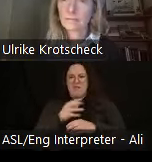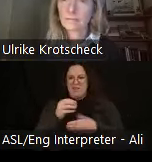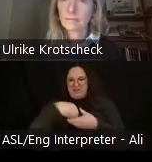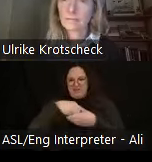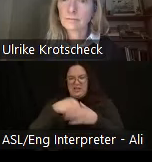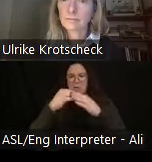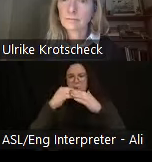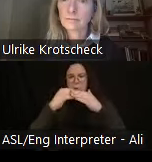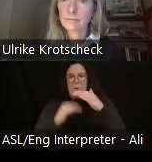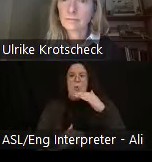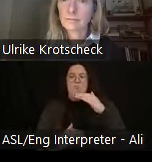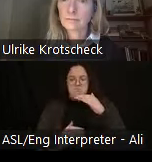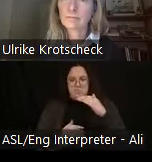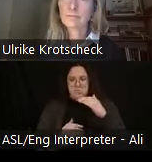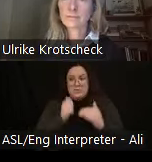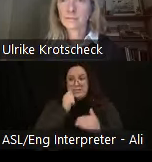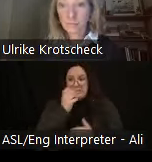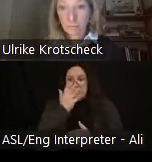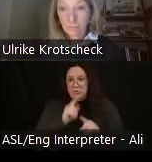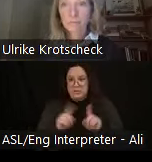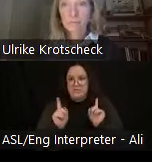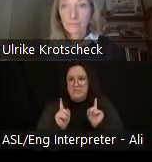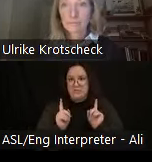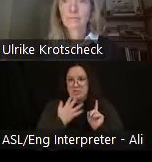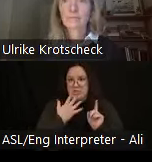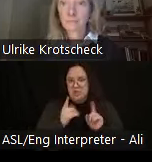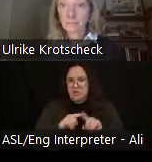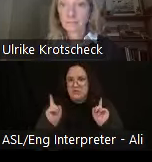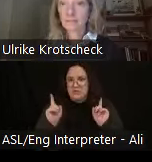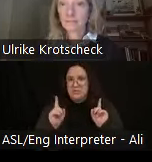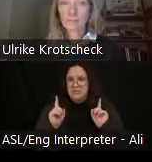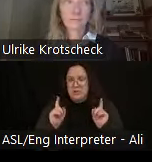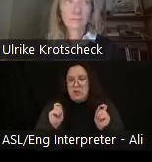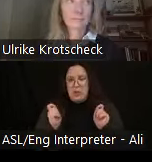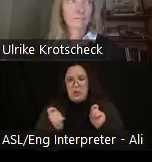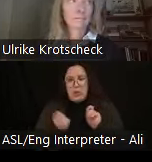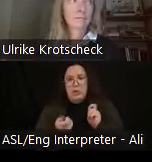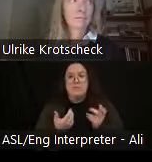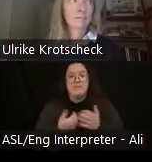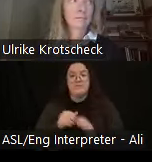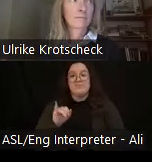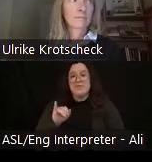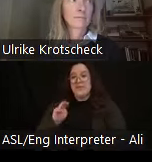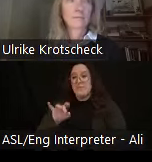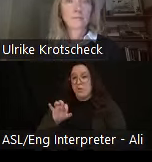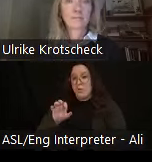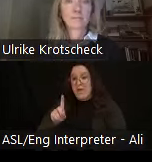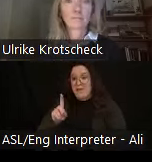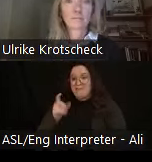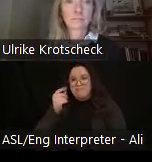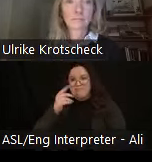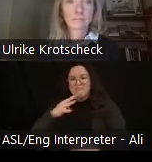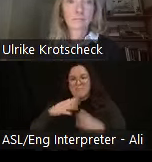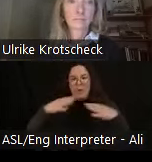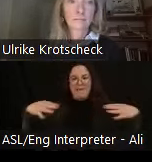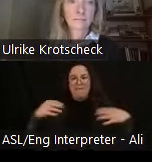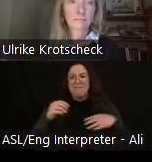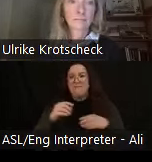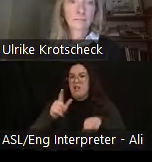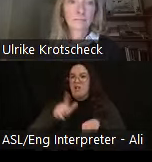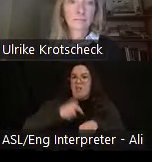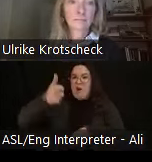a lot of discoloration from that process. What the infrared does is because it has a longer wavelength than visible light,